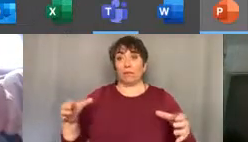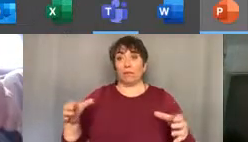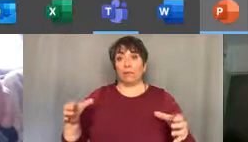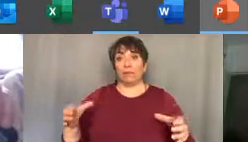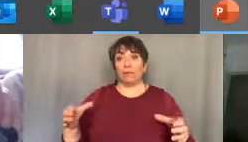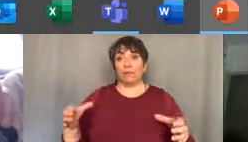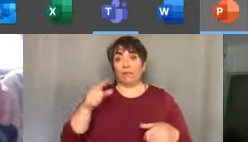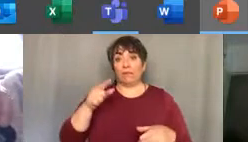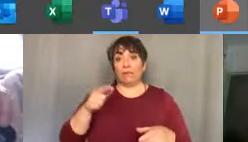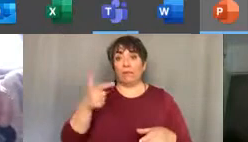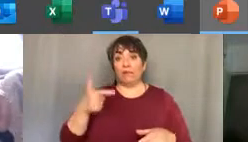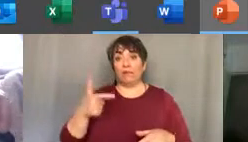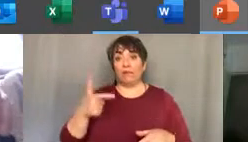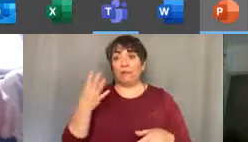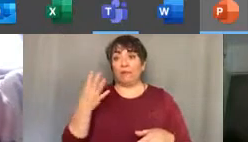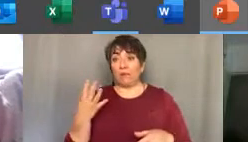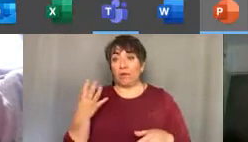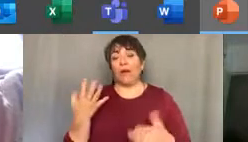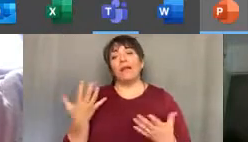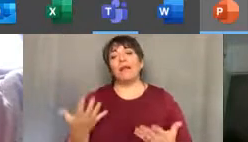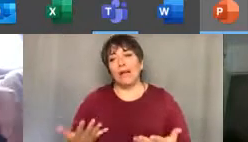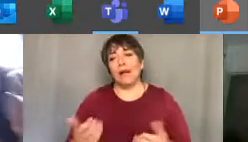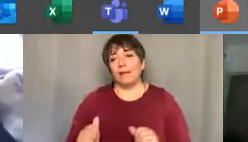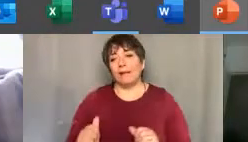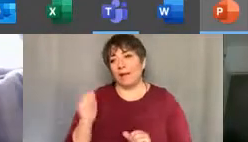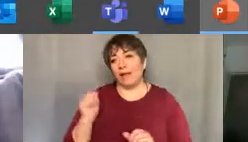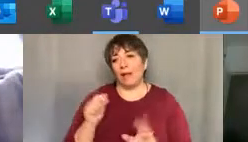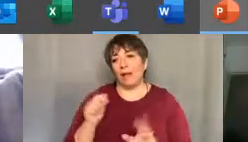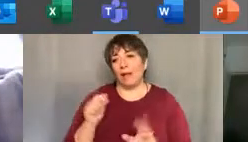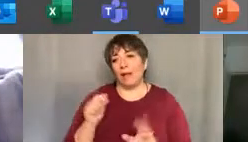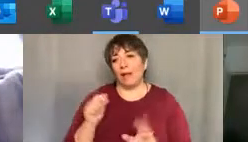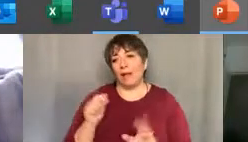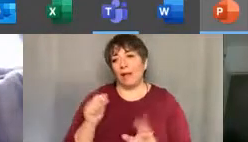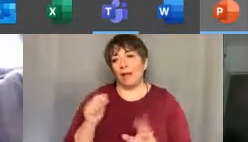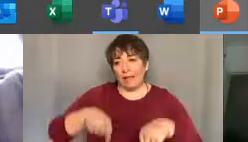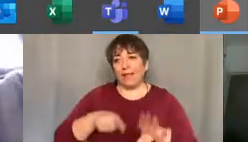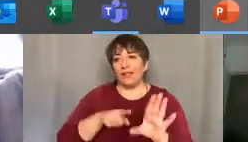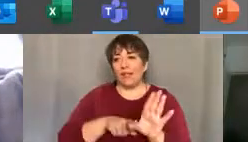did pause in 2020, 2021